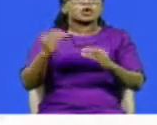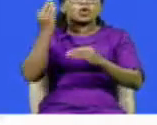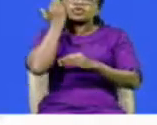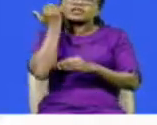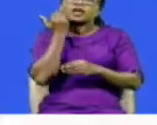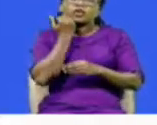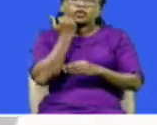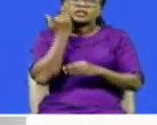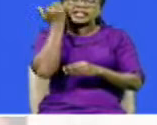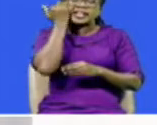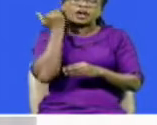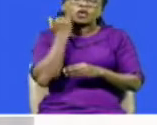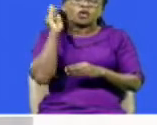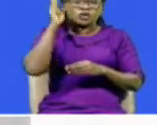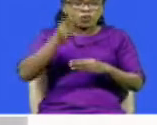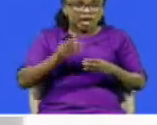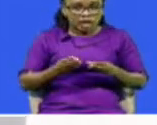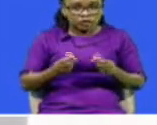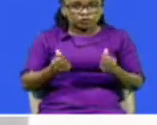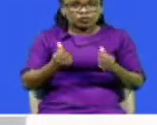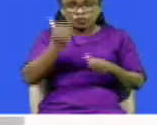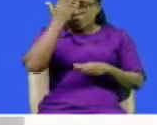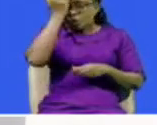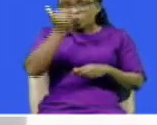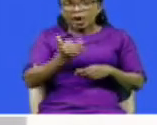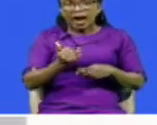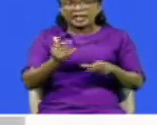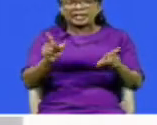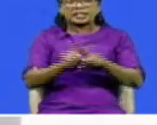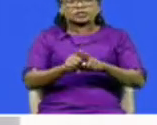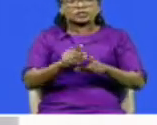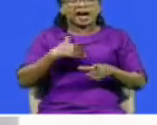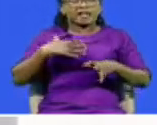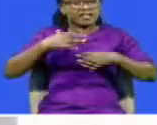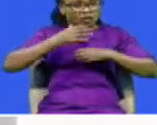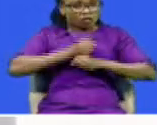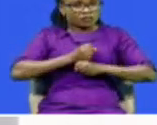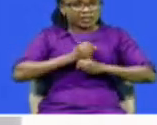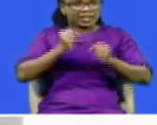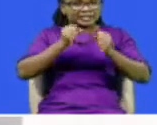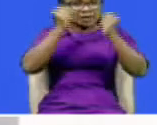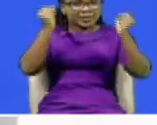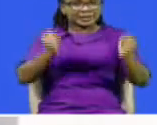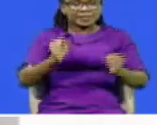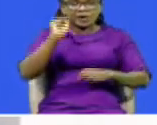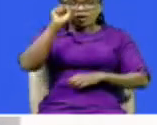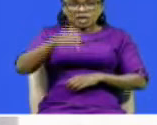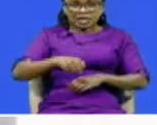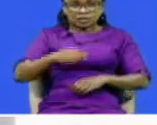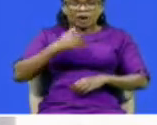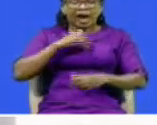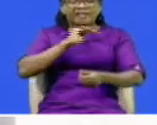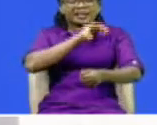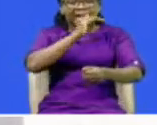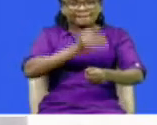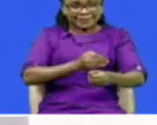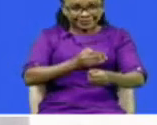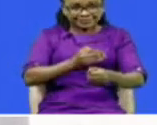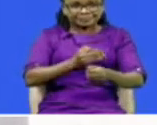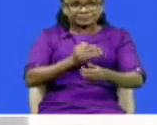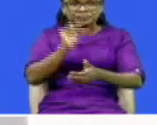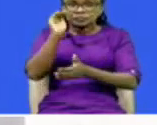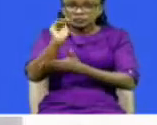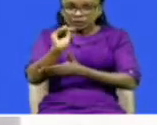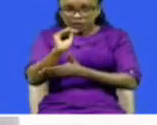will arbitrate, and then, you know, because we have to also have confidence in our system. Yes, we do have the capacity to reach out to